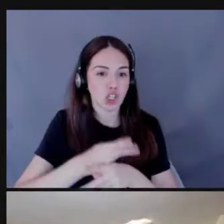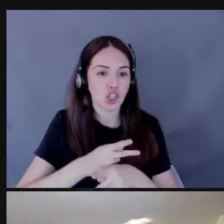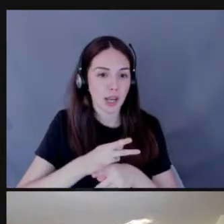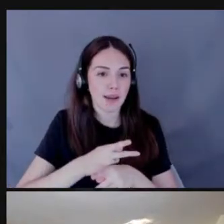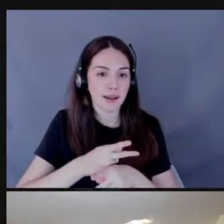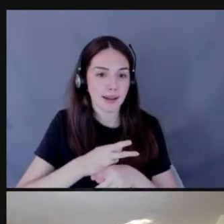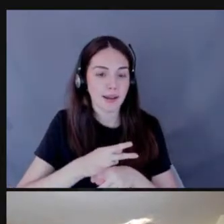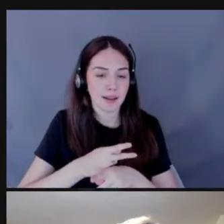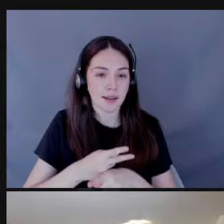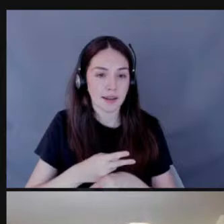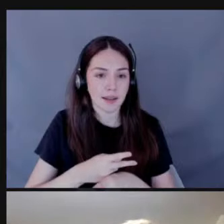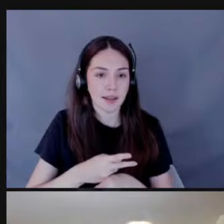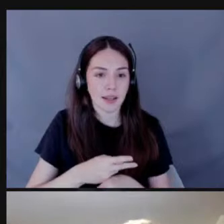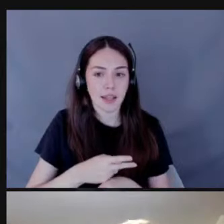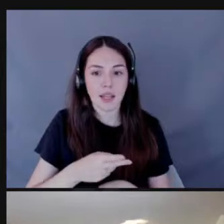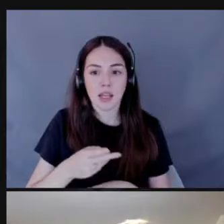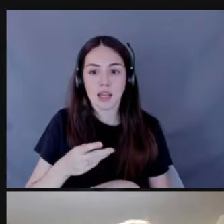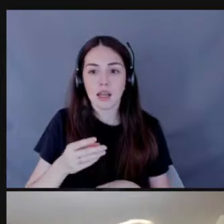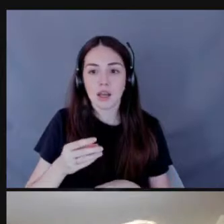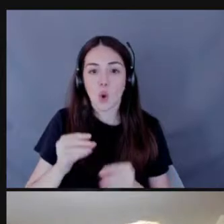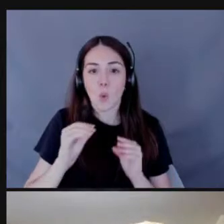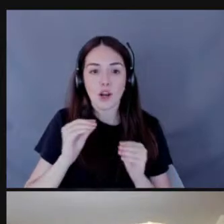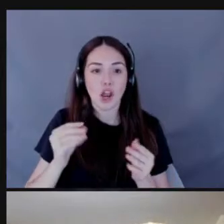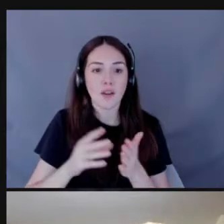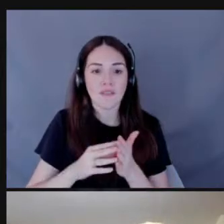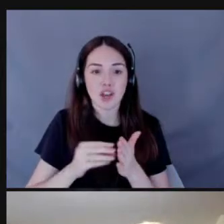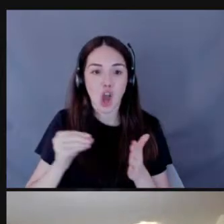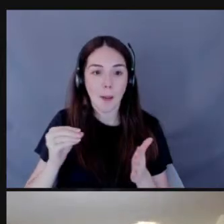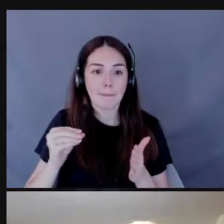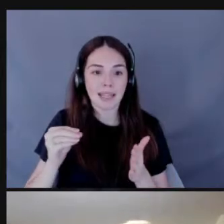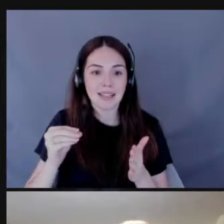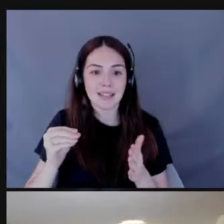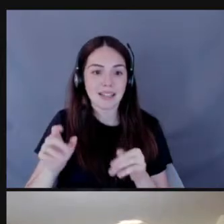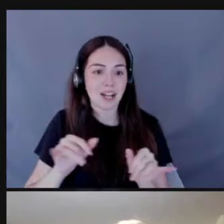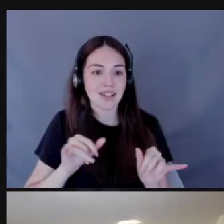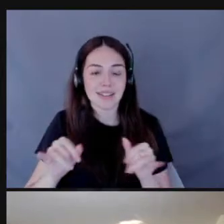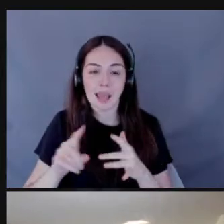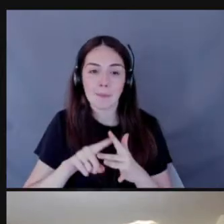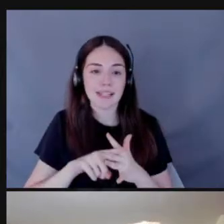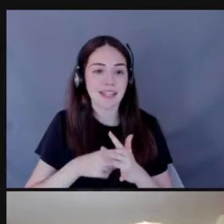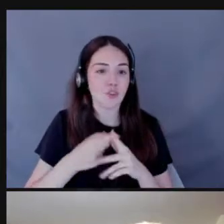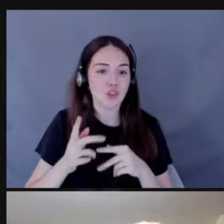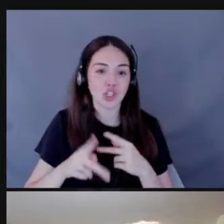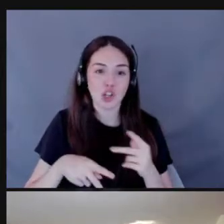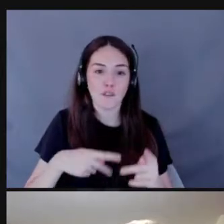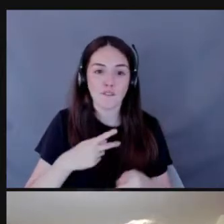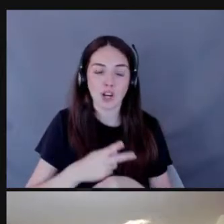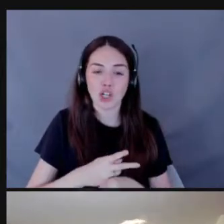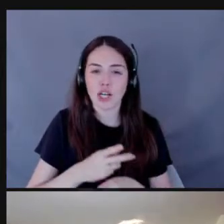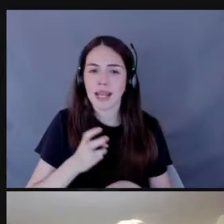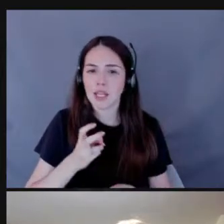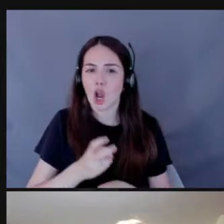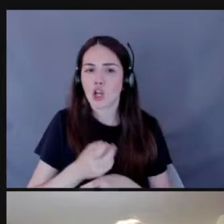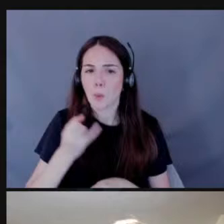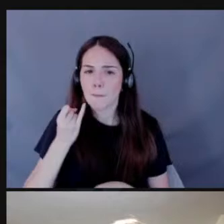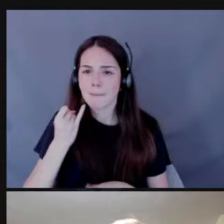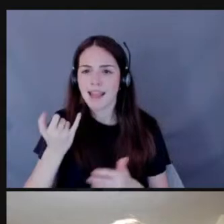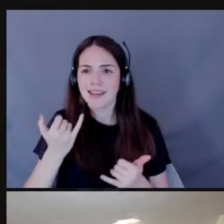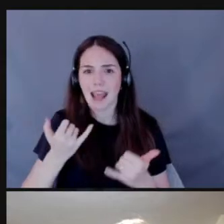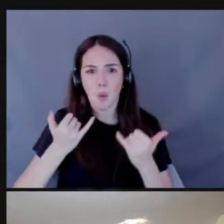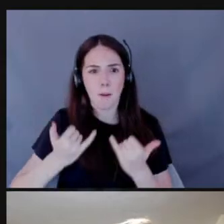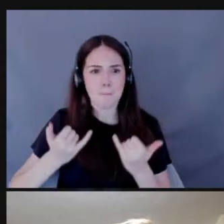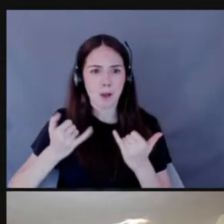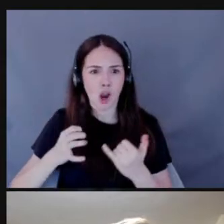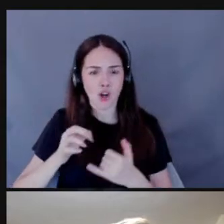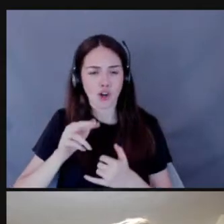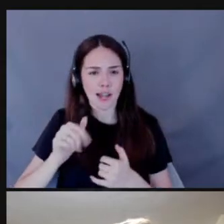it have the fidelity of the original. It's kind of hard to imagine that in the modern era because we can